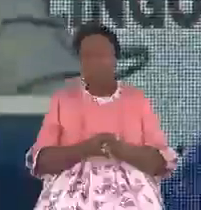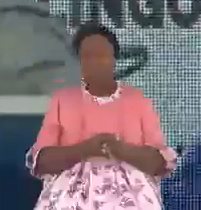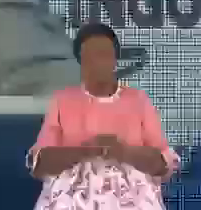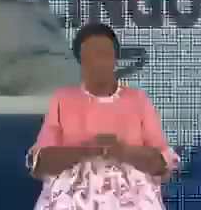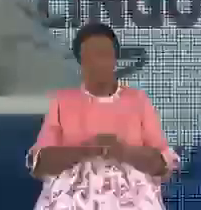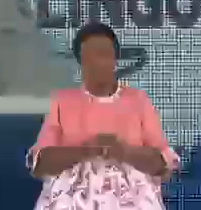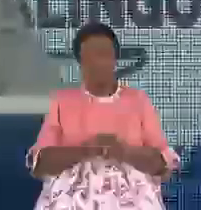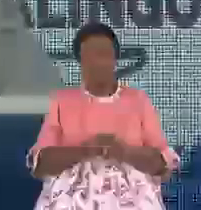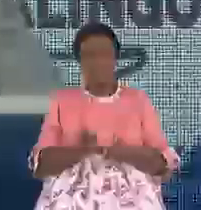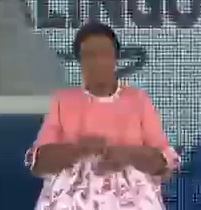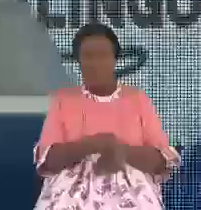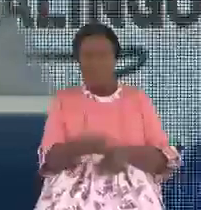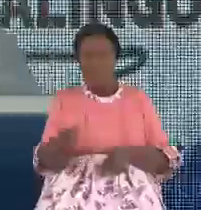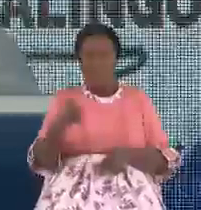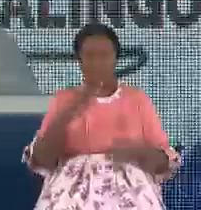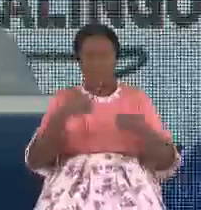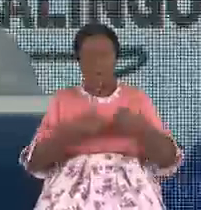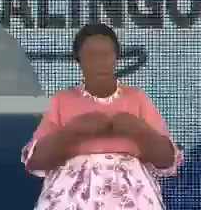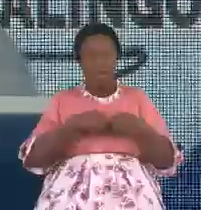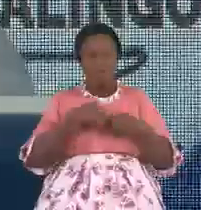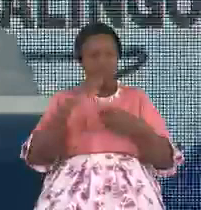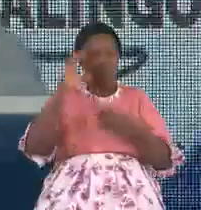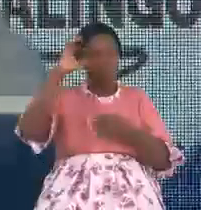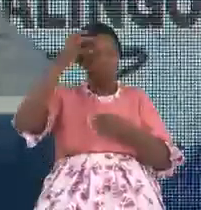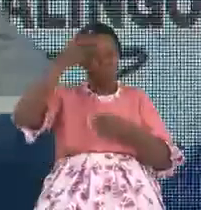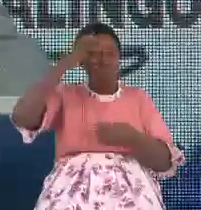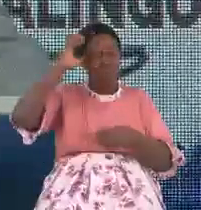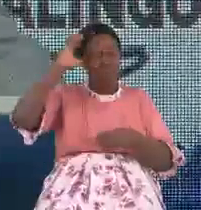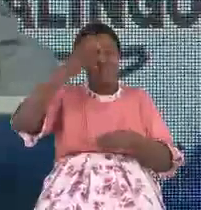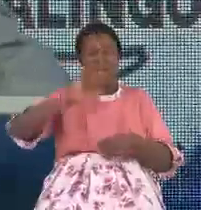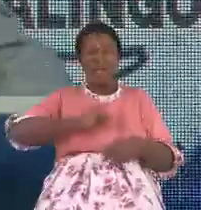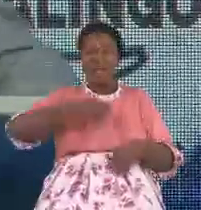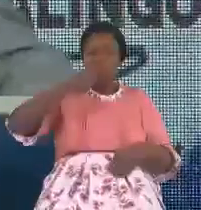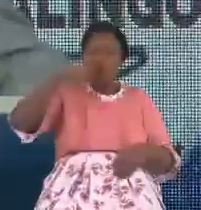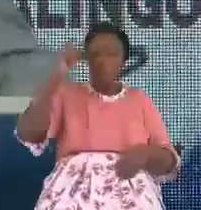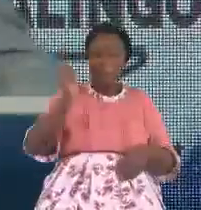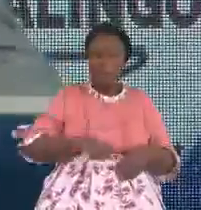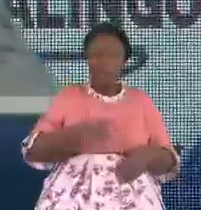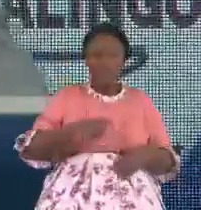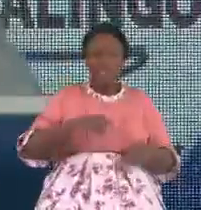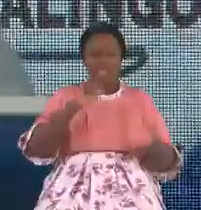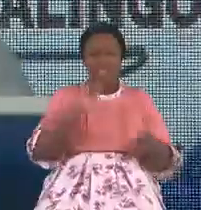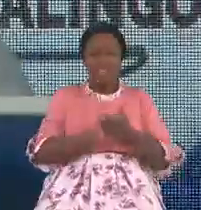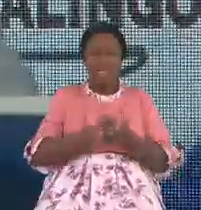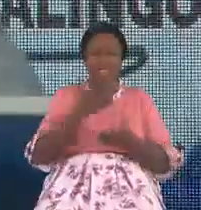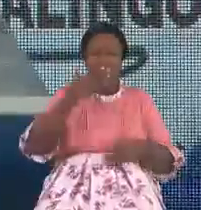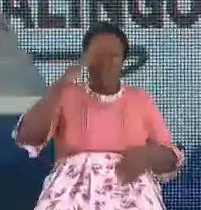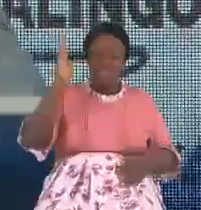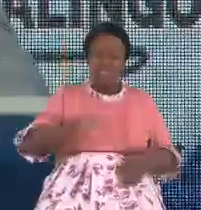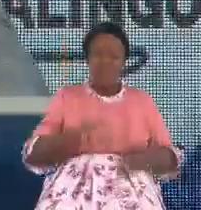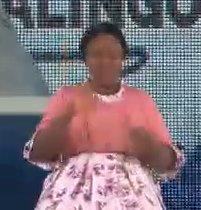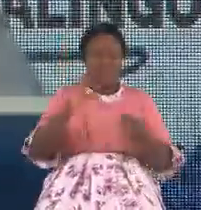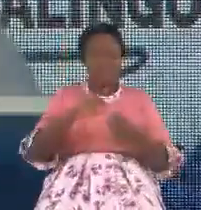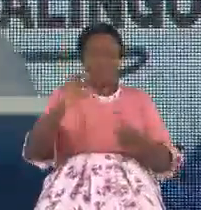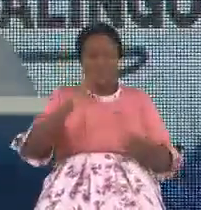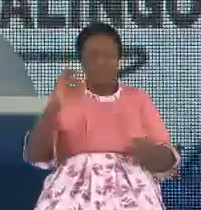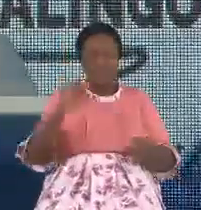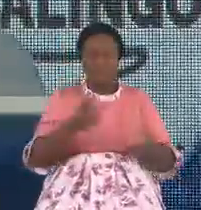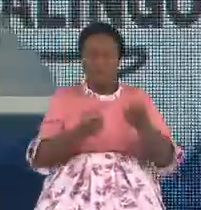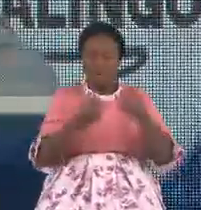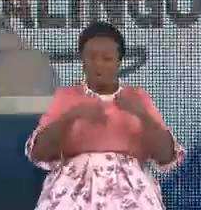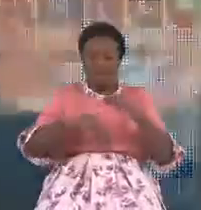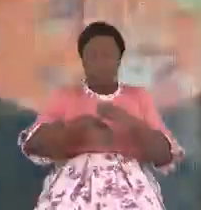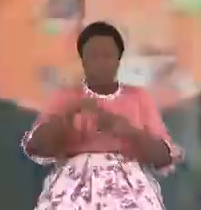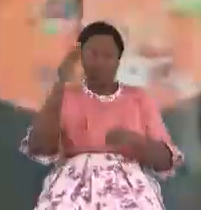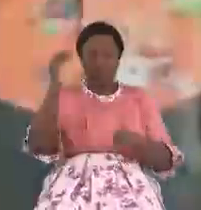this was insanity i command that evil spirit come out